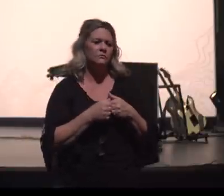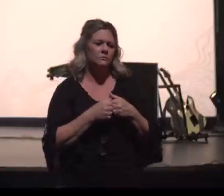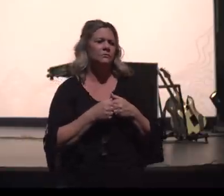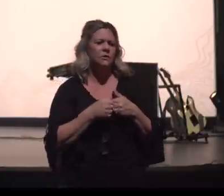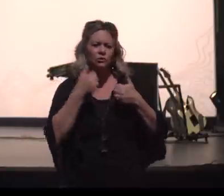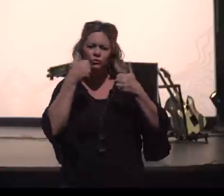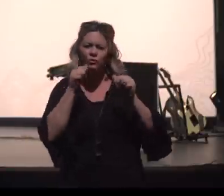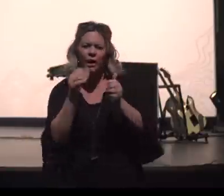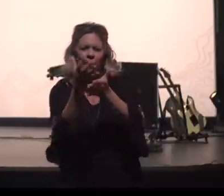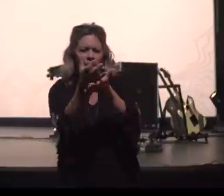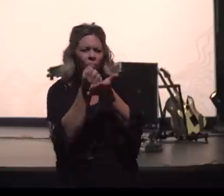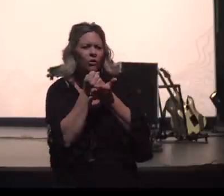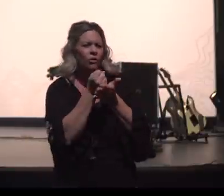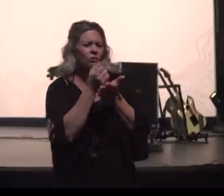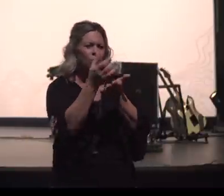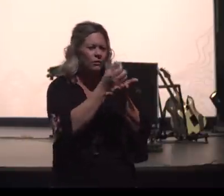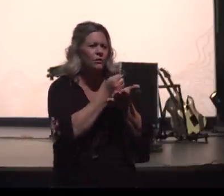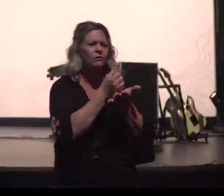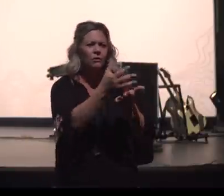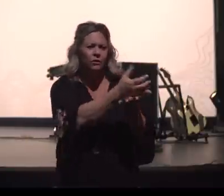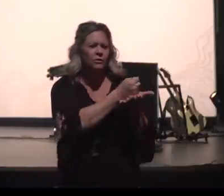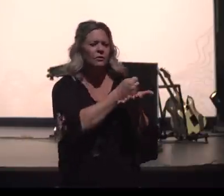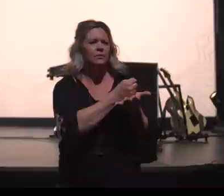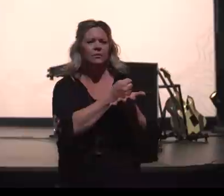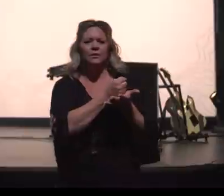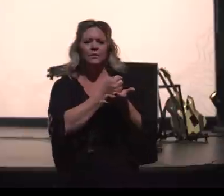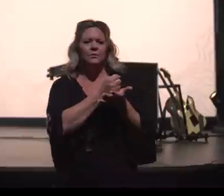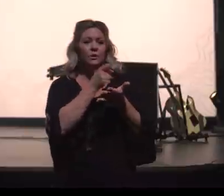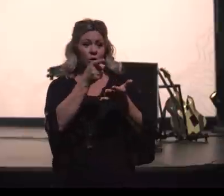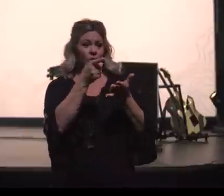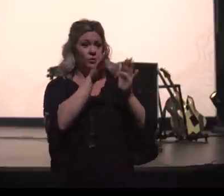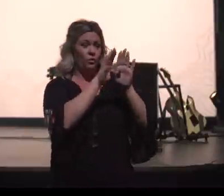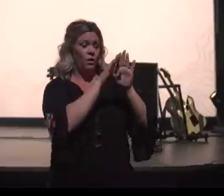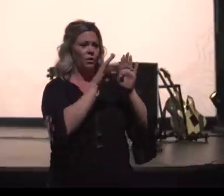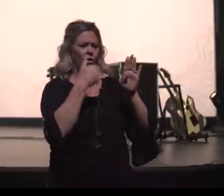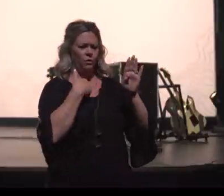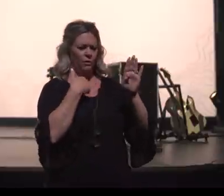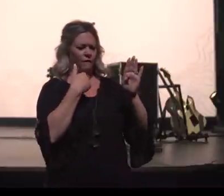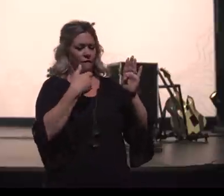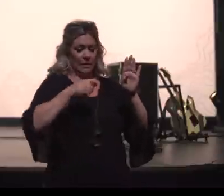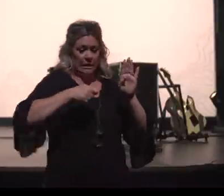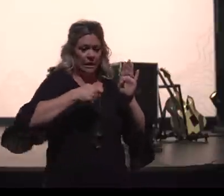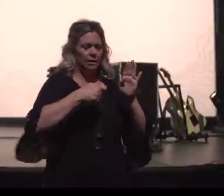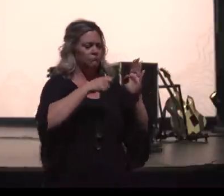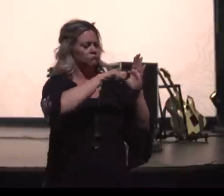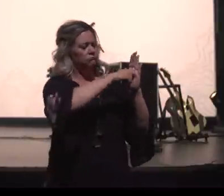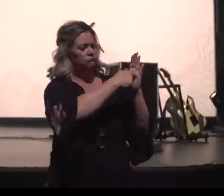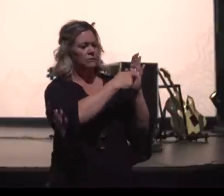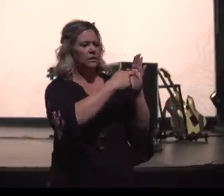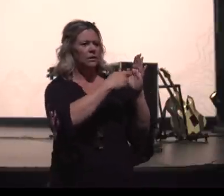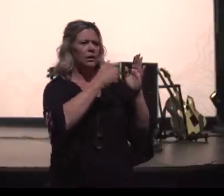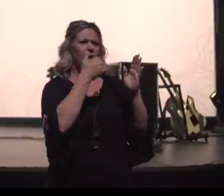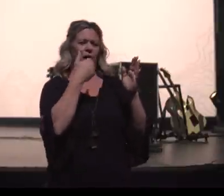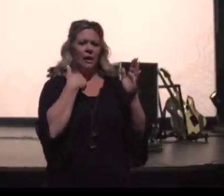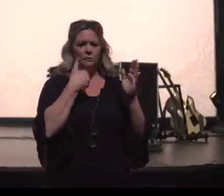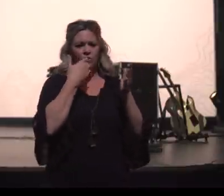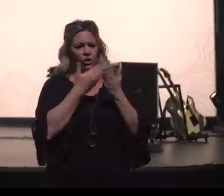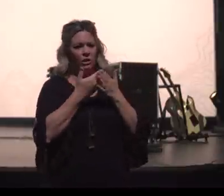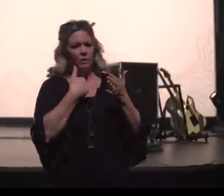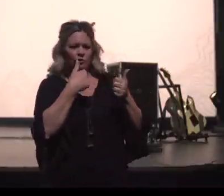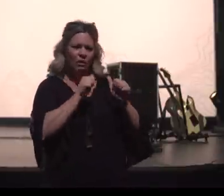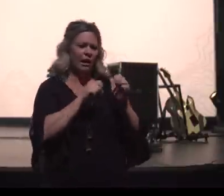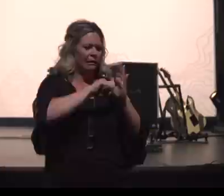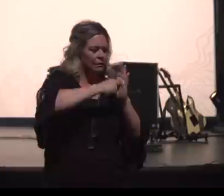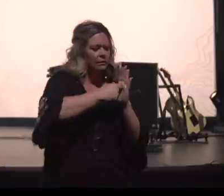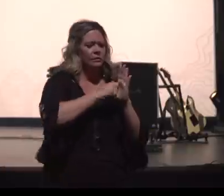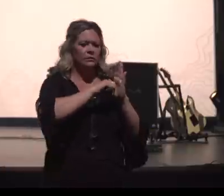It's like you're walking up to a door, and you have a key, and you think the key is your goodness, and you keep trying to get in and